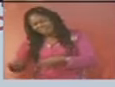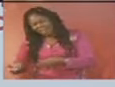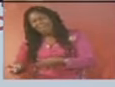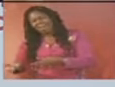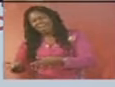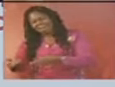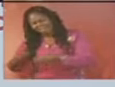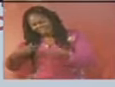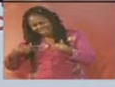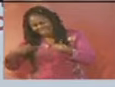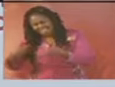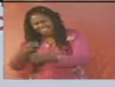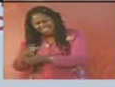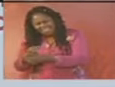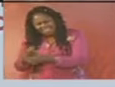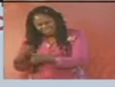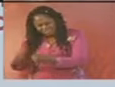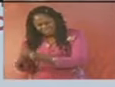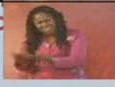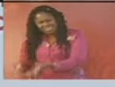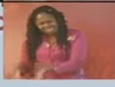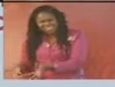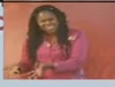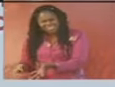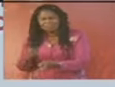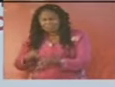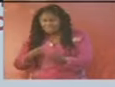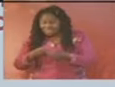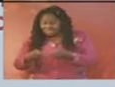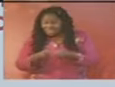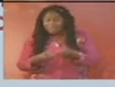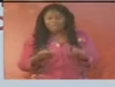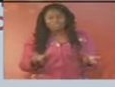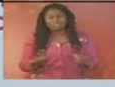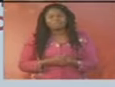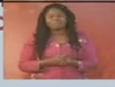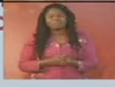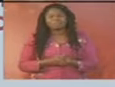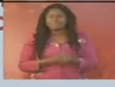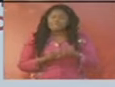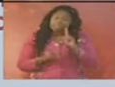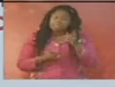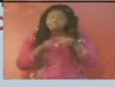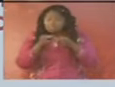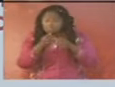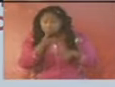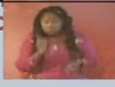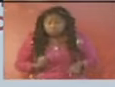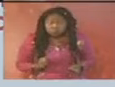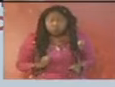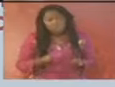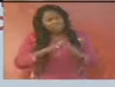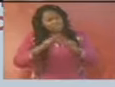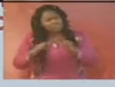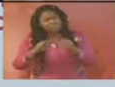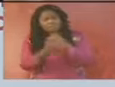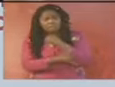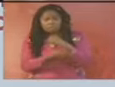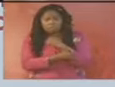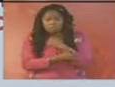you. In other countries right now, women cannot get maternity services. You know that?